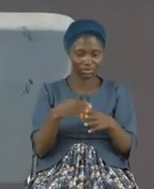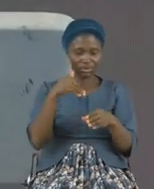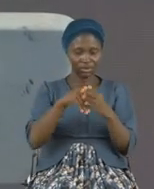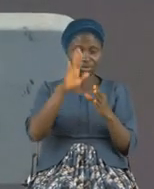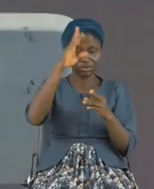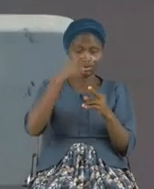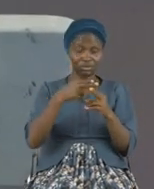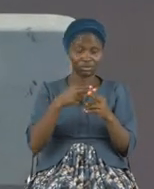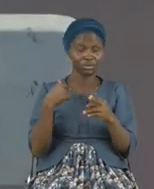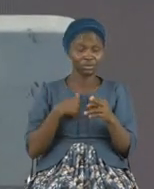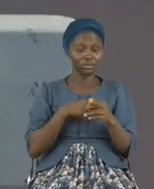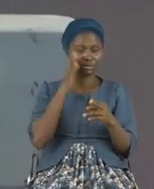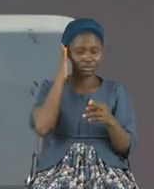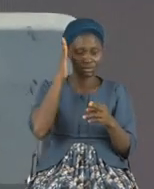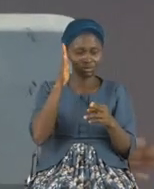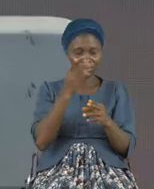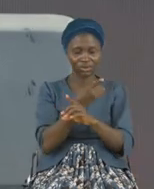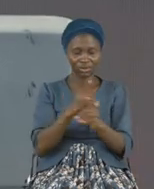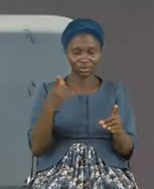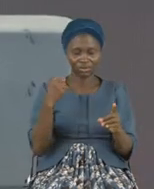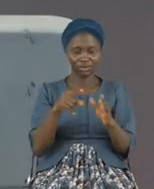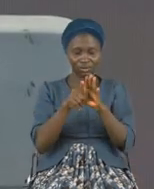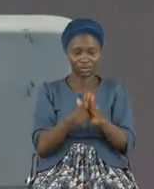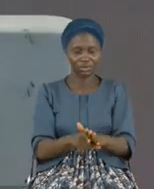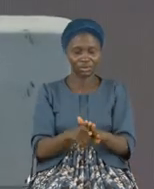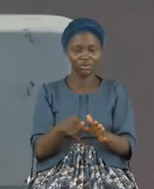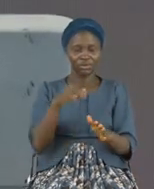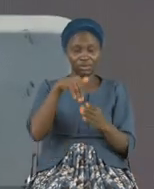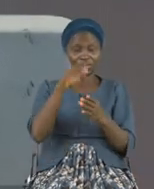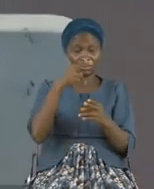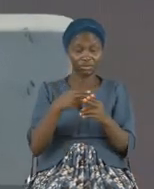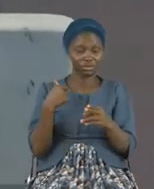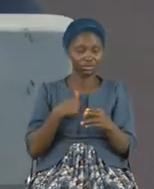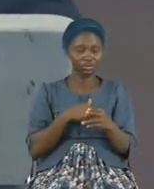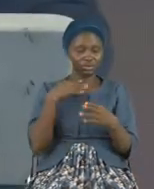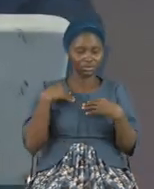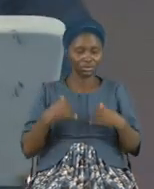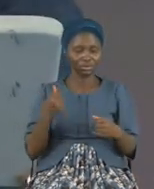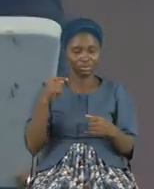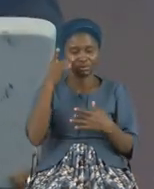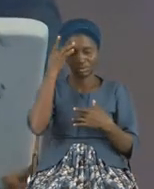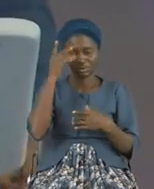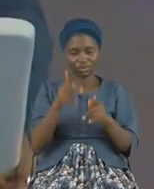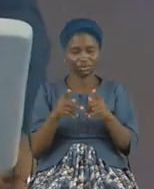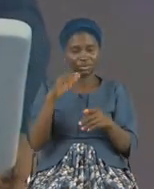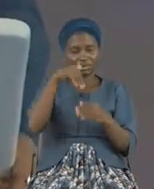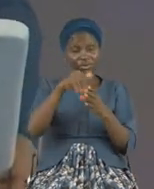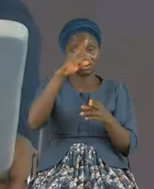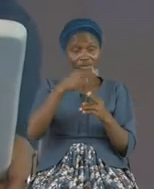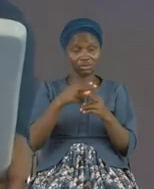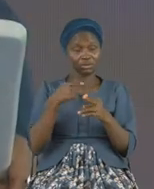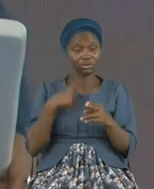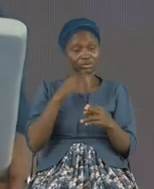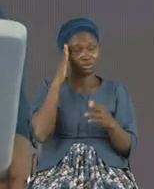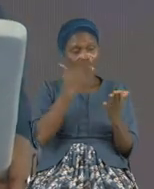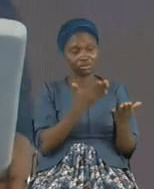we deliver the oppressed. In your name we heal the sick. In your name we bring people